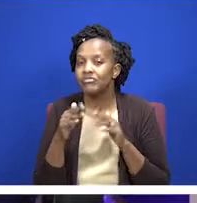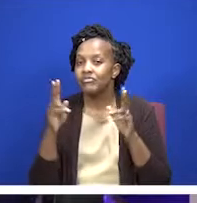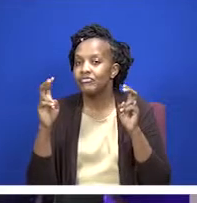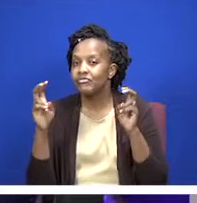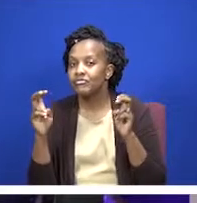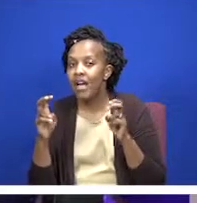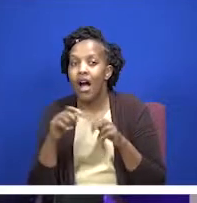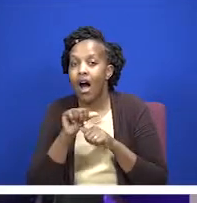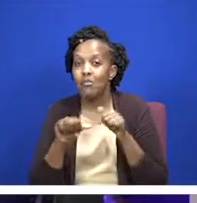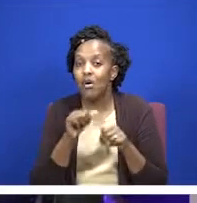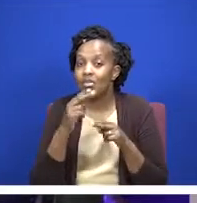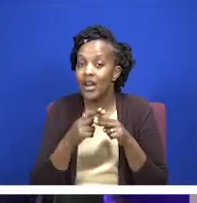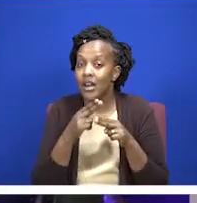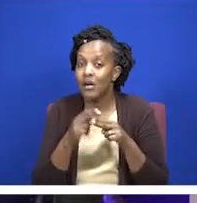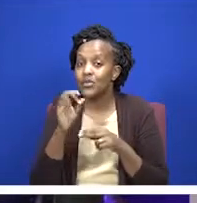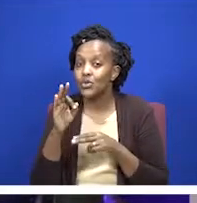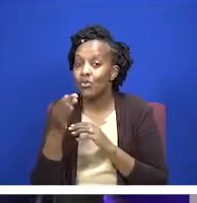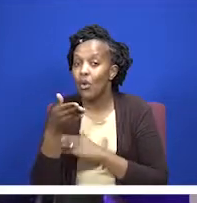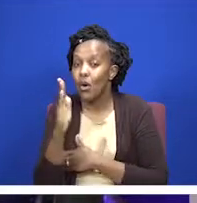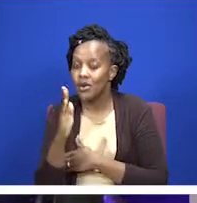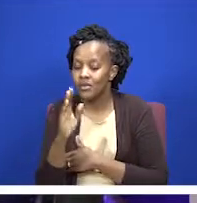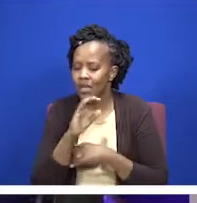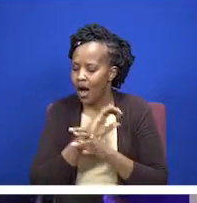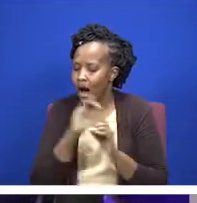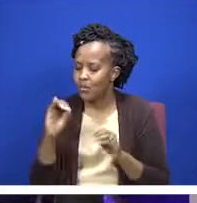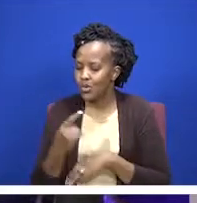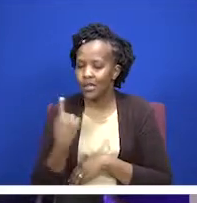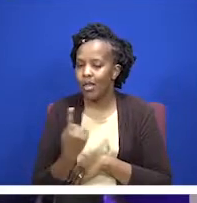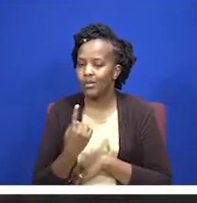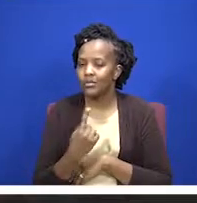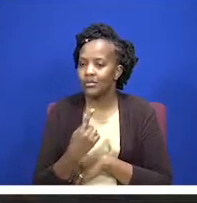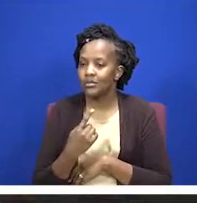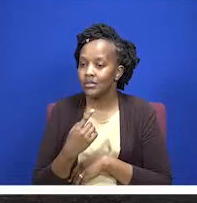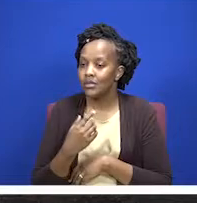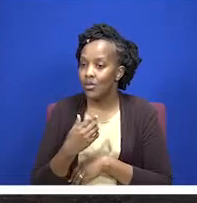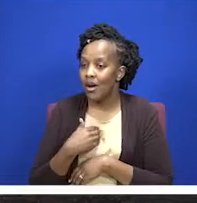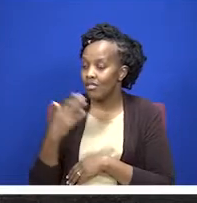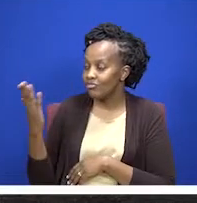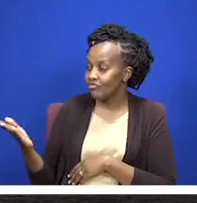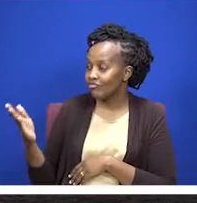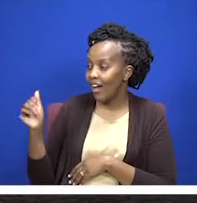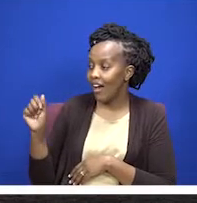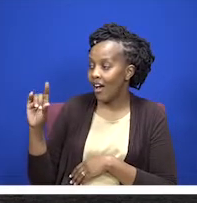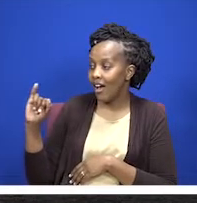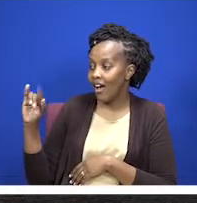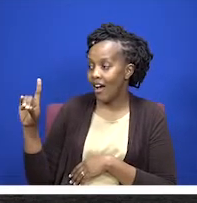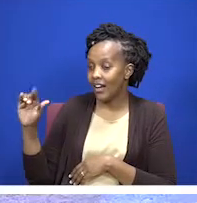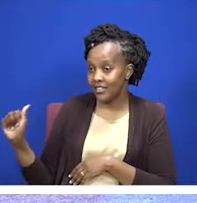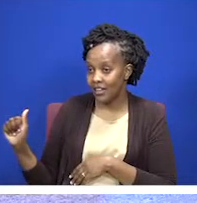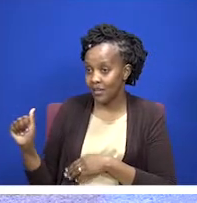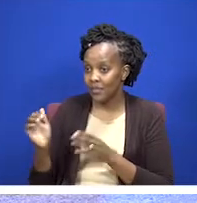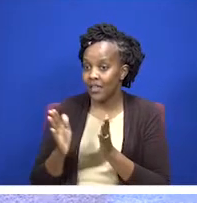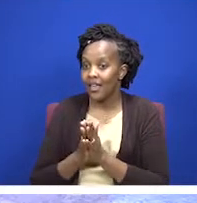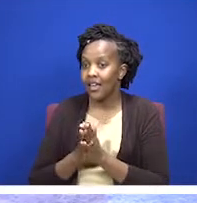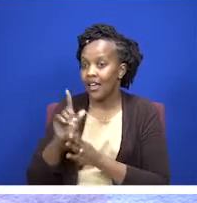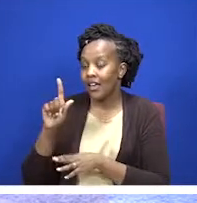God. I'm not alone today. With me today, we have Aida from Sitam Thika Road. And Luca